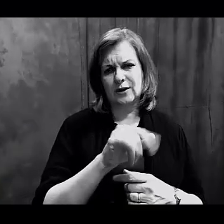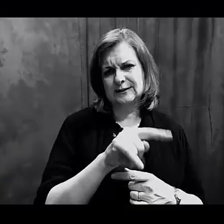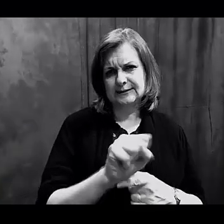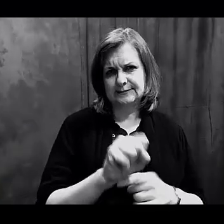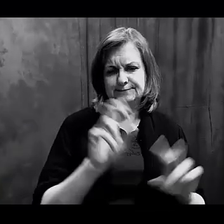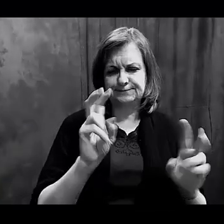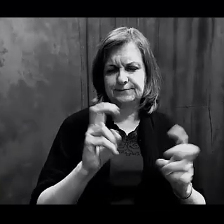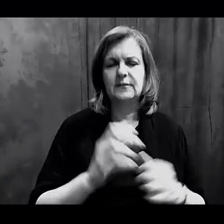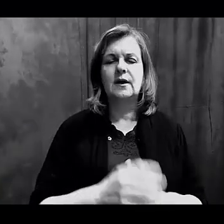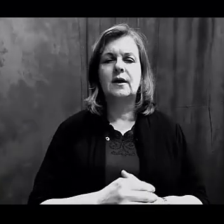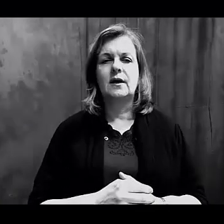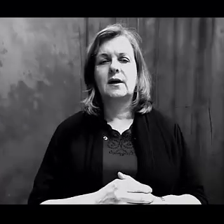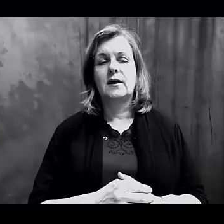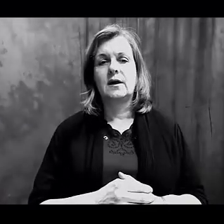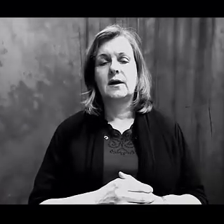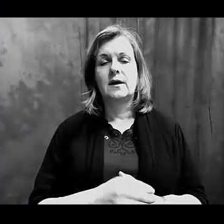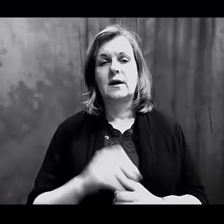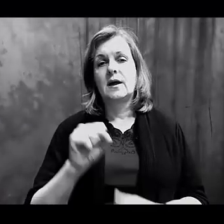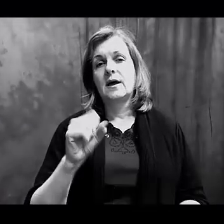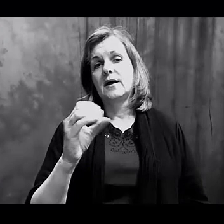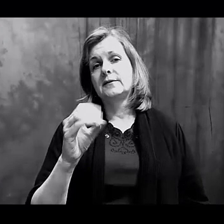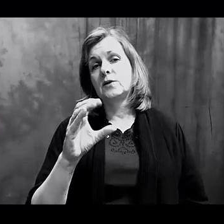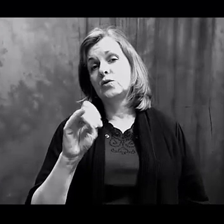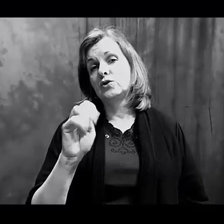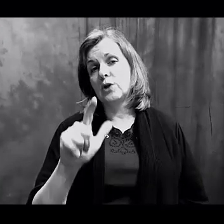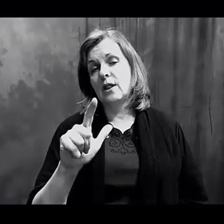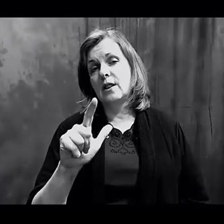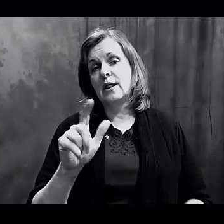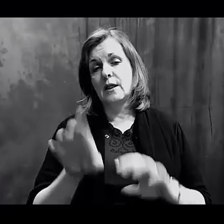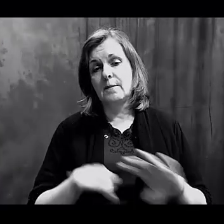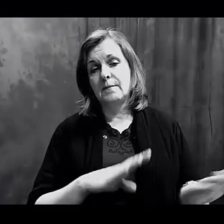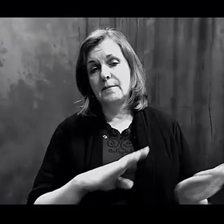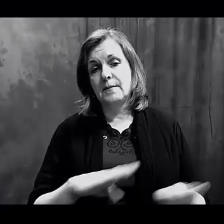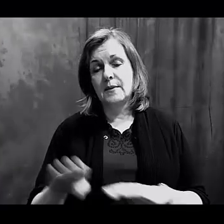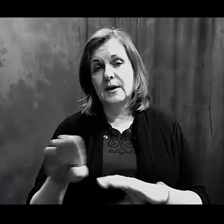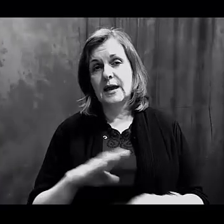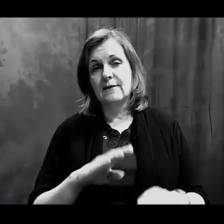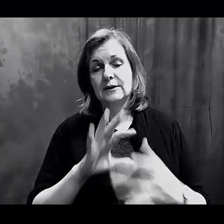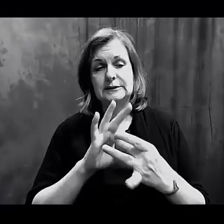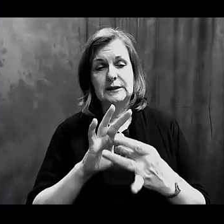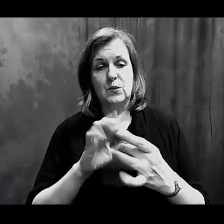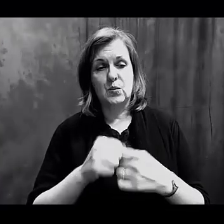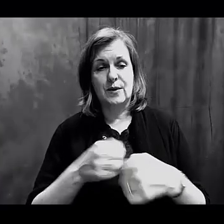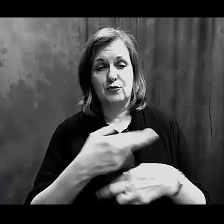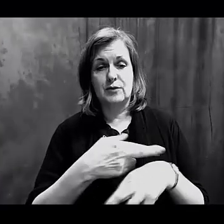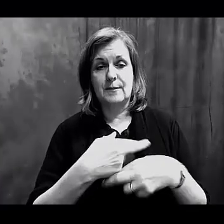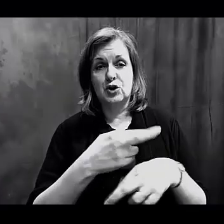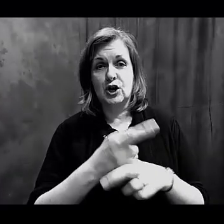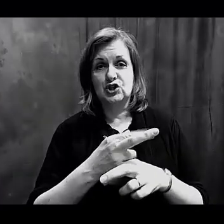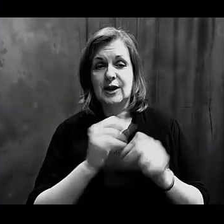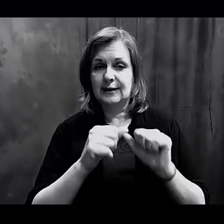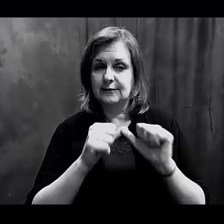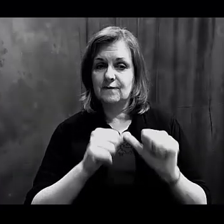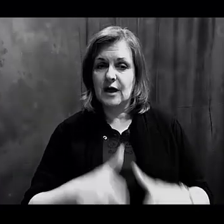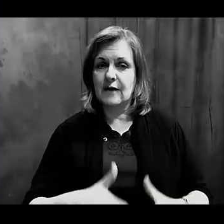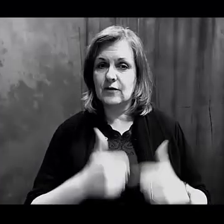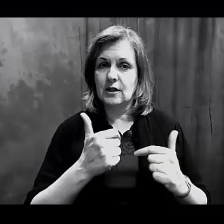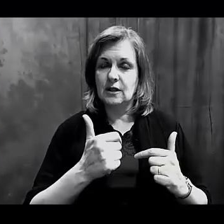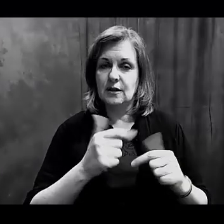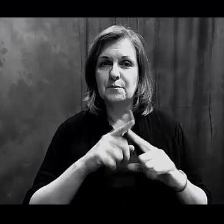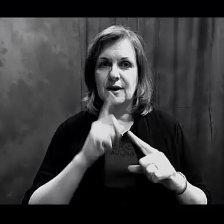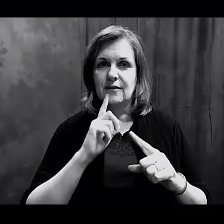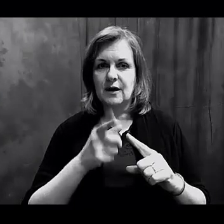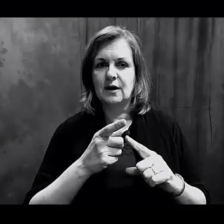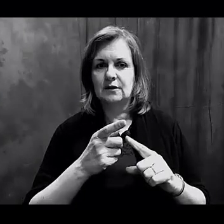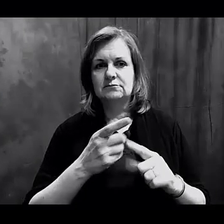have to think about is that social behavior really is survival reproduction kinds of ideas,